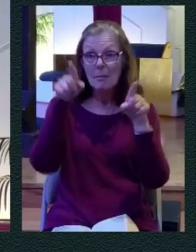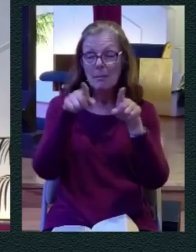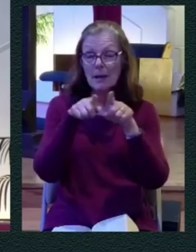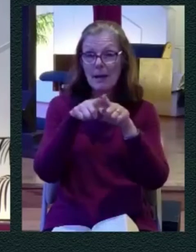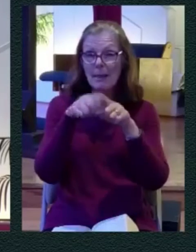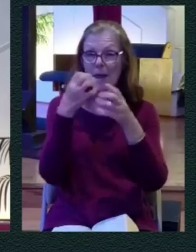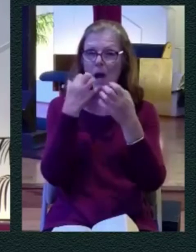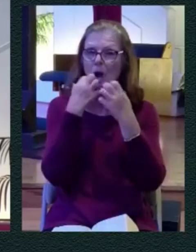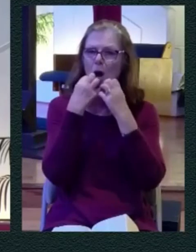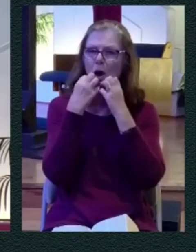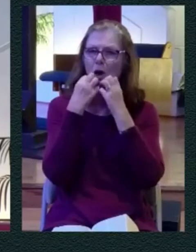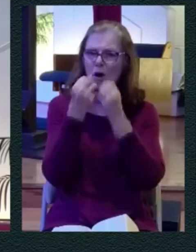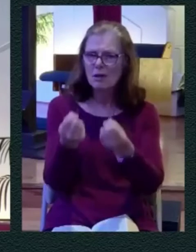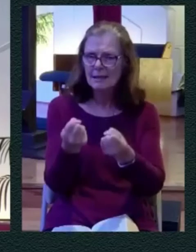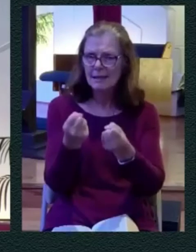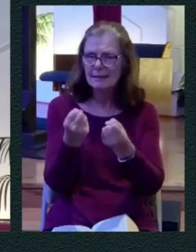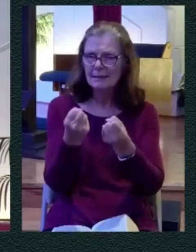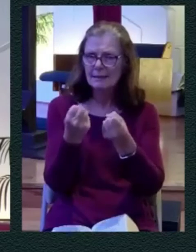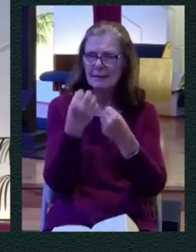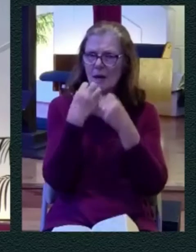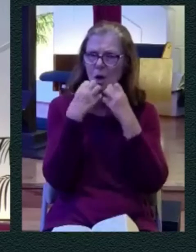Covenant curses.